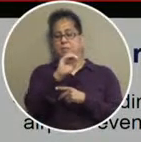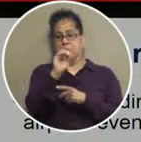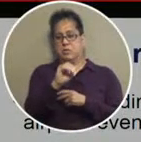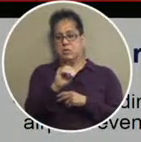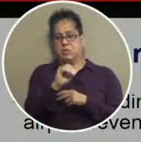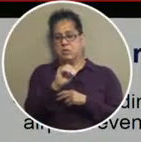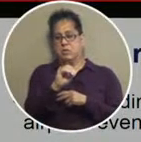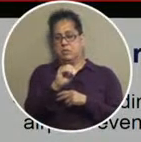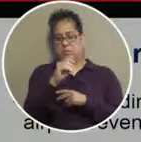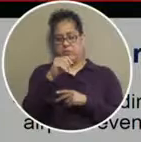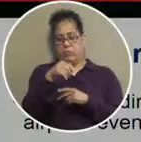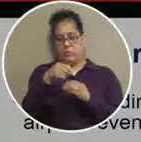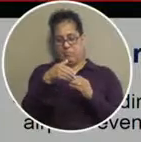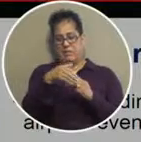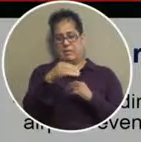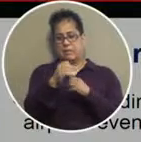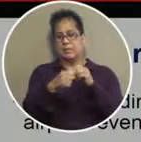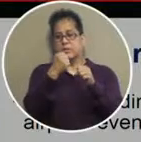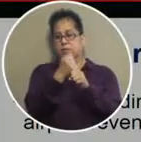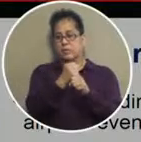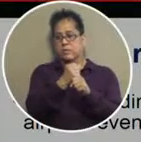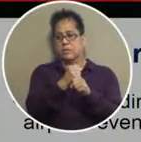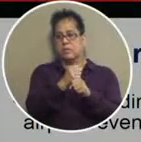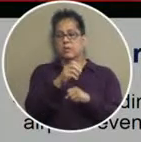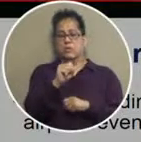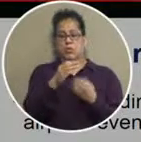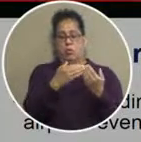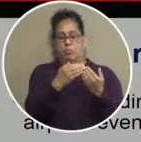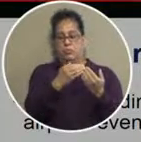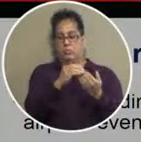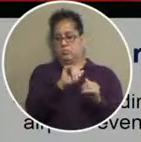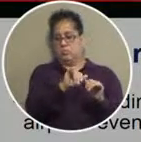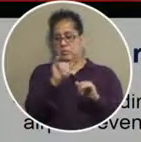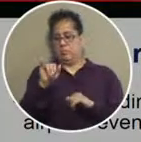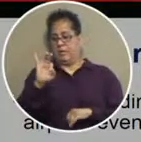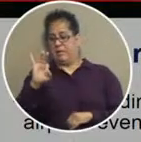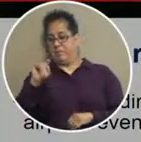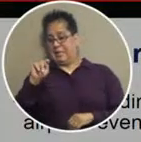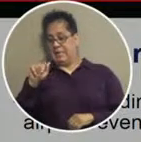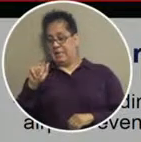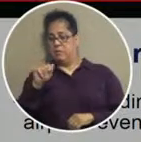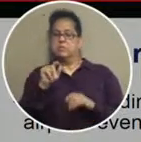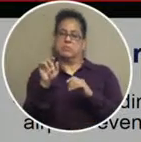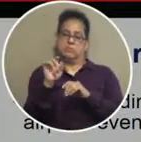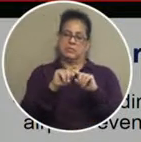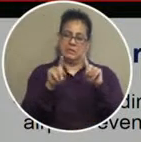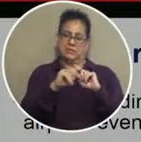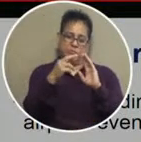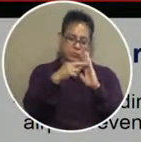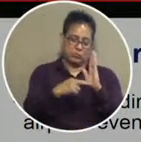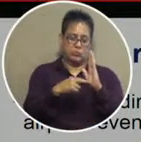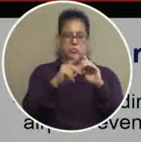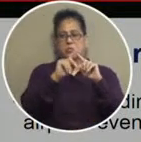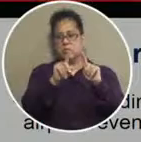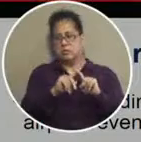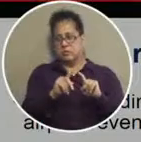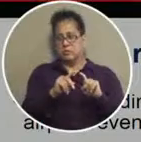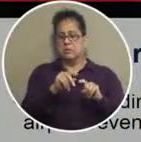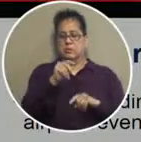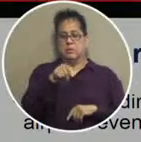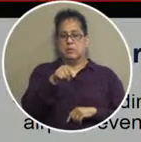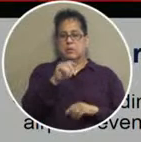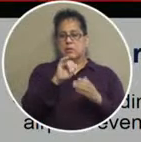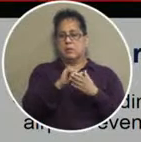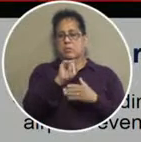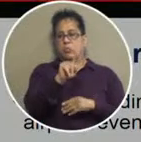end of the calendar year. And so similar to the FTA, it's, there's different requirements, different guidance for each of these pots of money, and this is